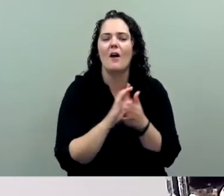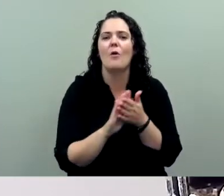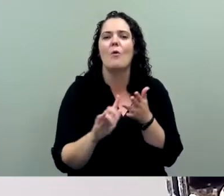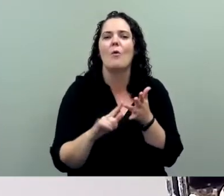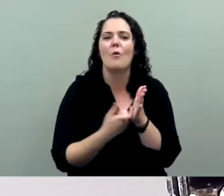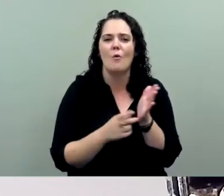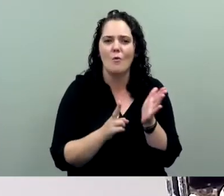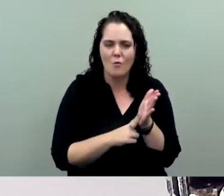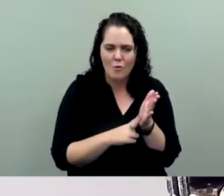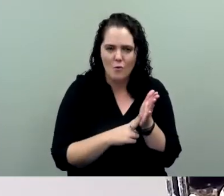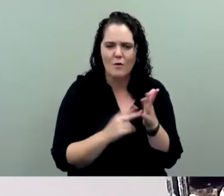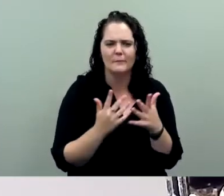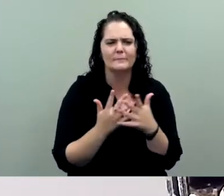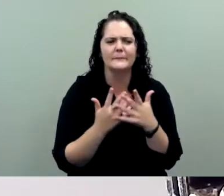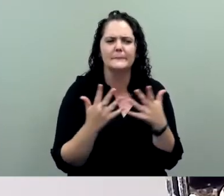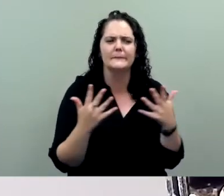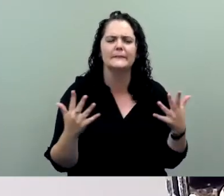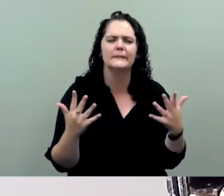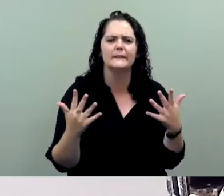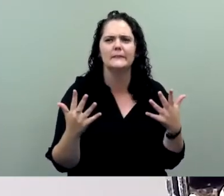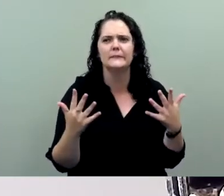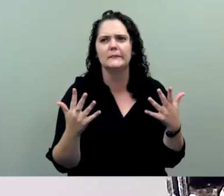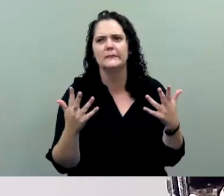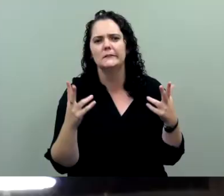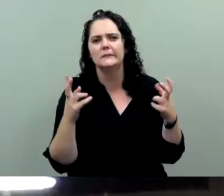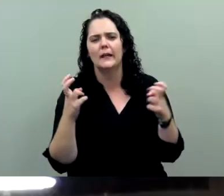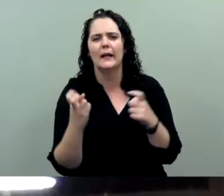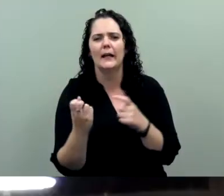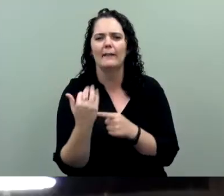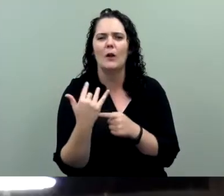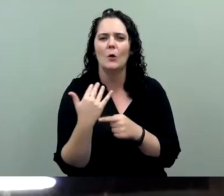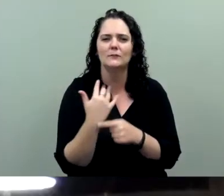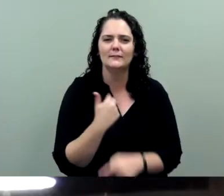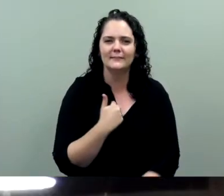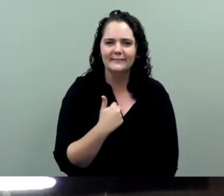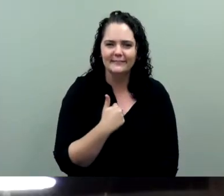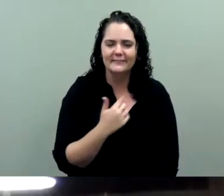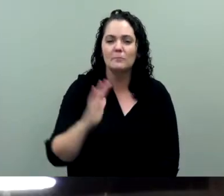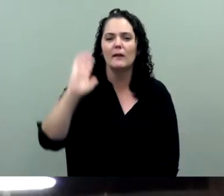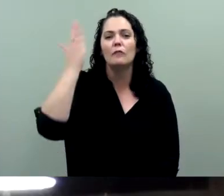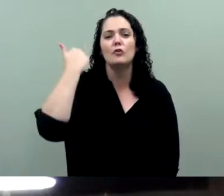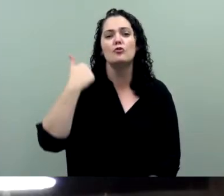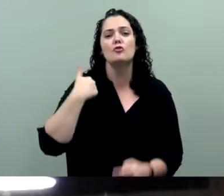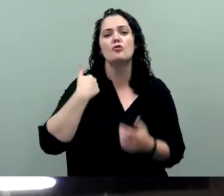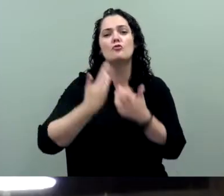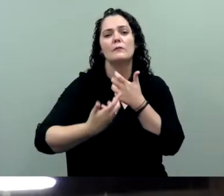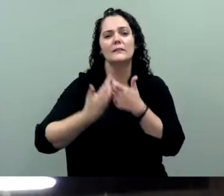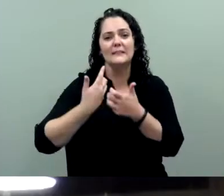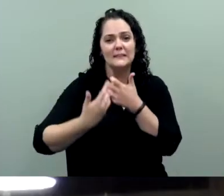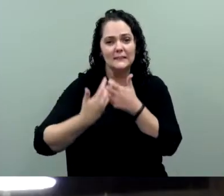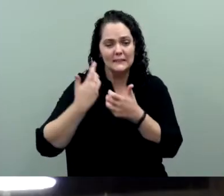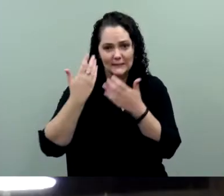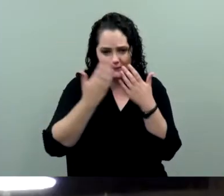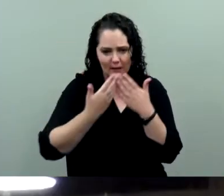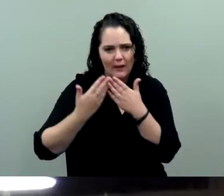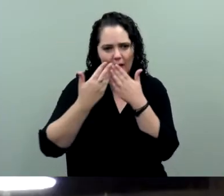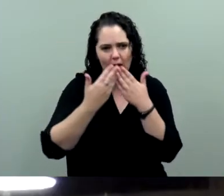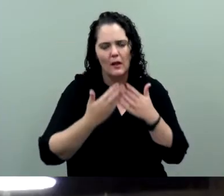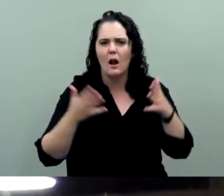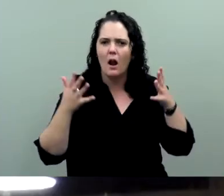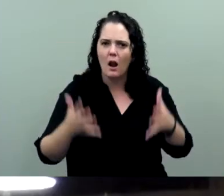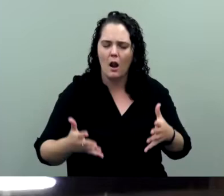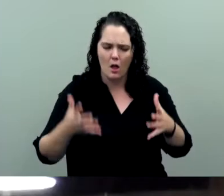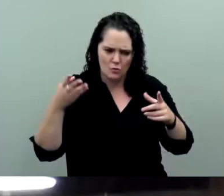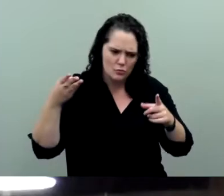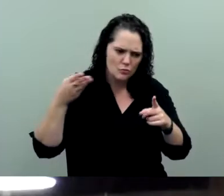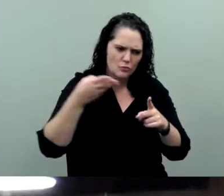again, because there was a big, while I was studying, when I was an undergrad at art school, there was a big retrospective of her work at the